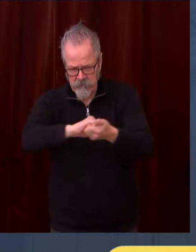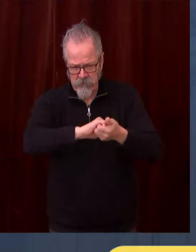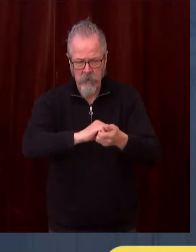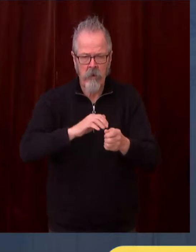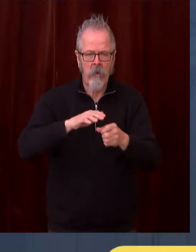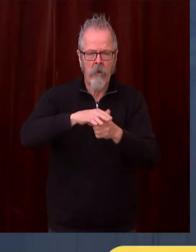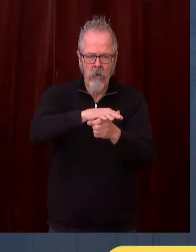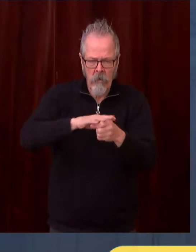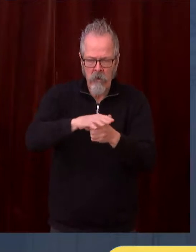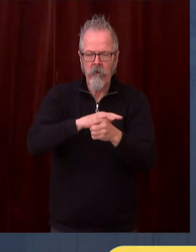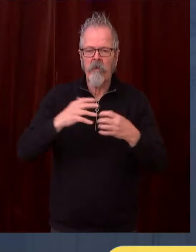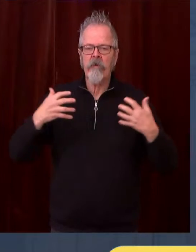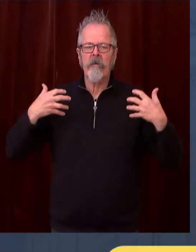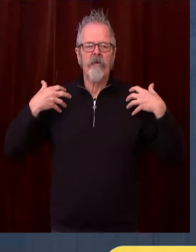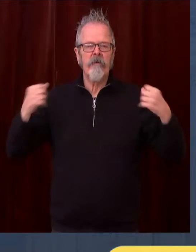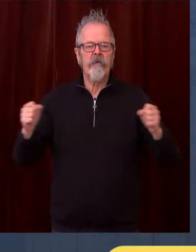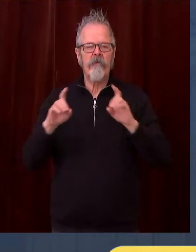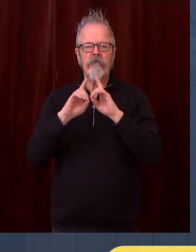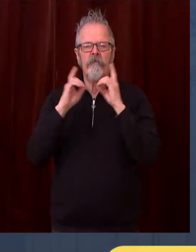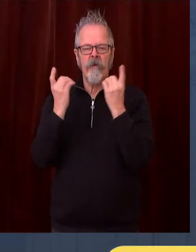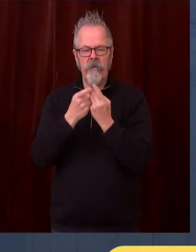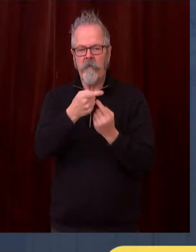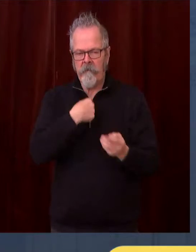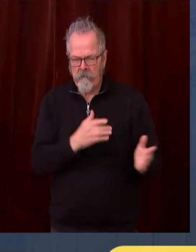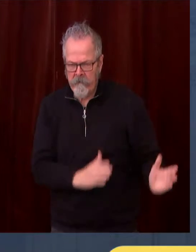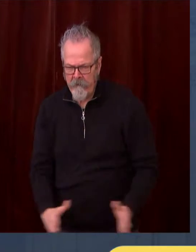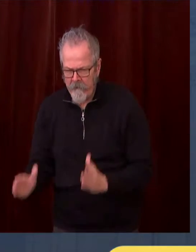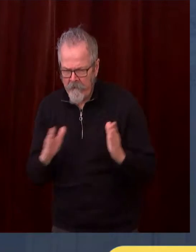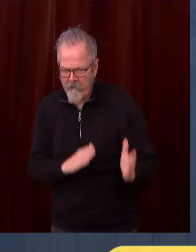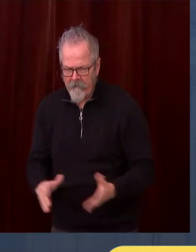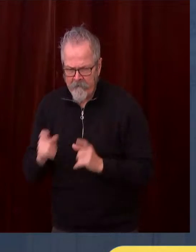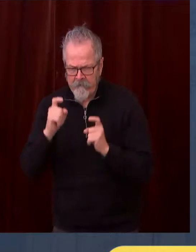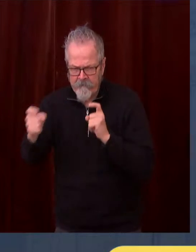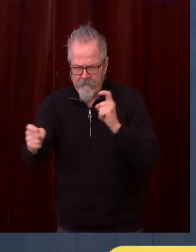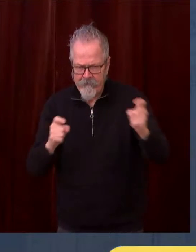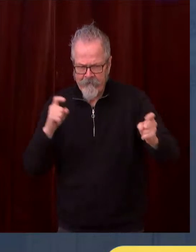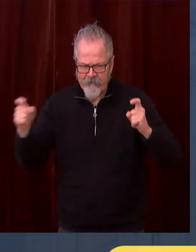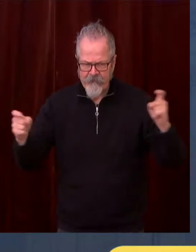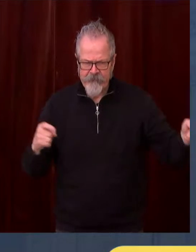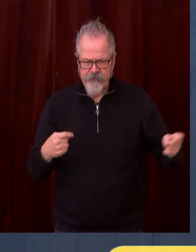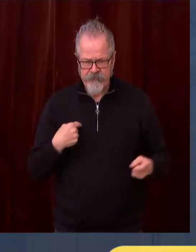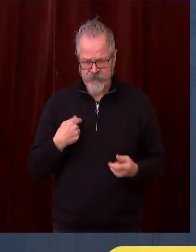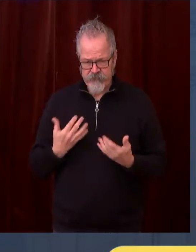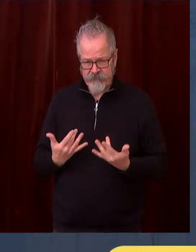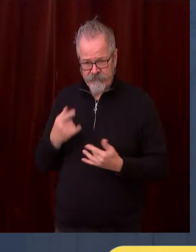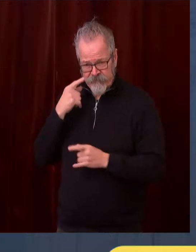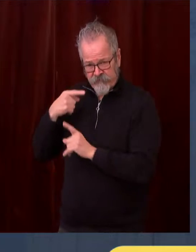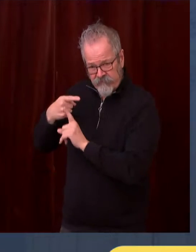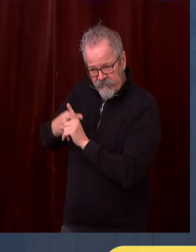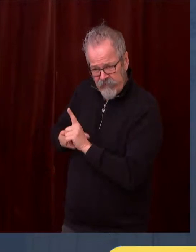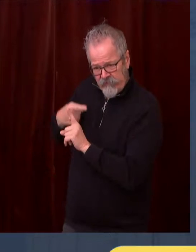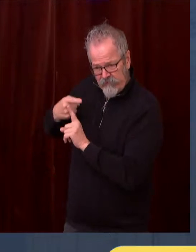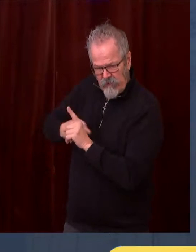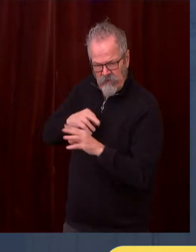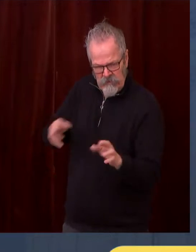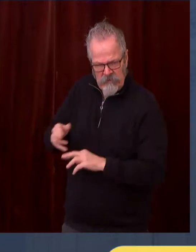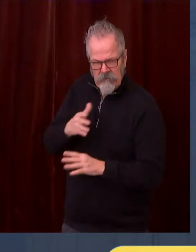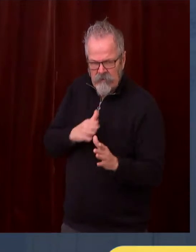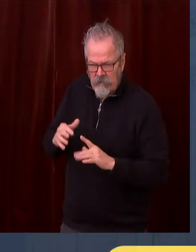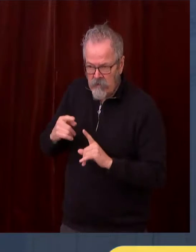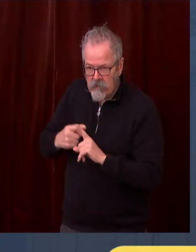this blessing, and it marks a turning point in this disease but we obviously know we have a long way to